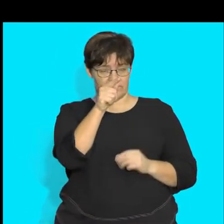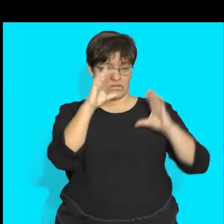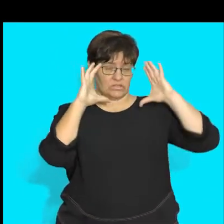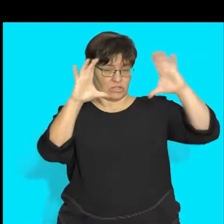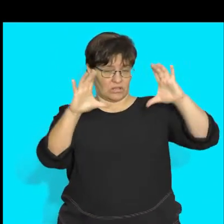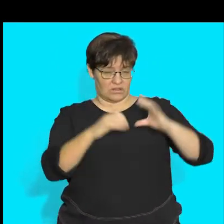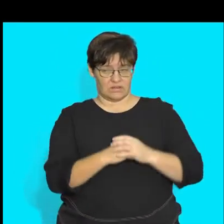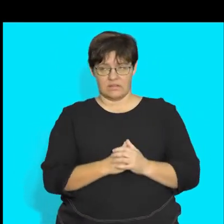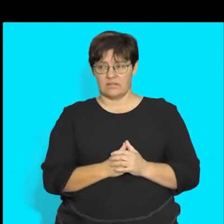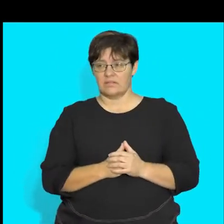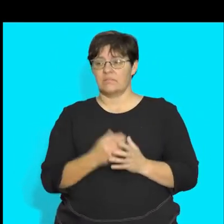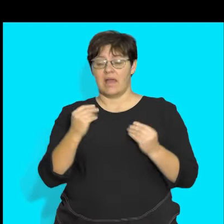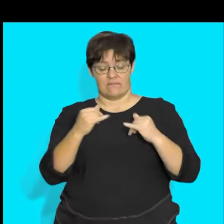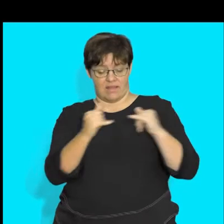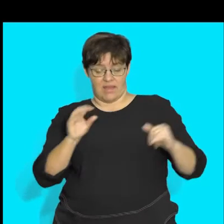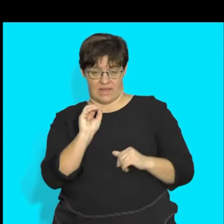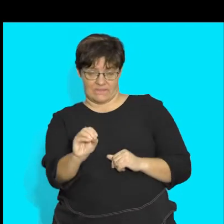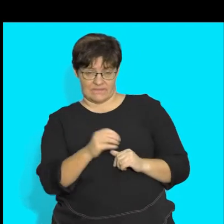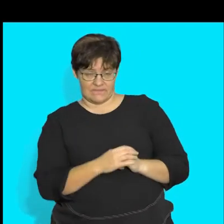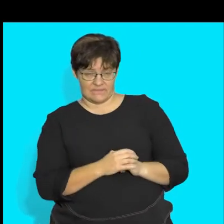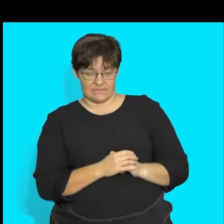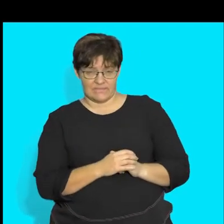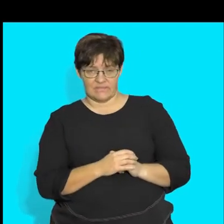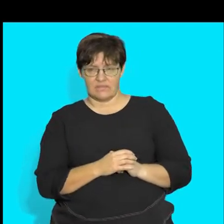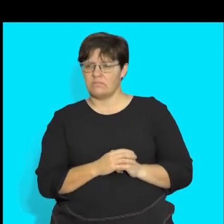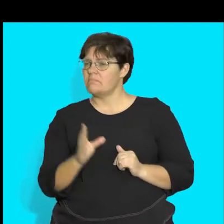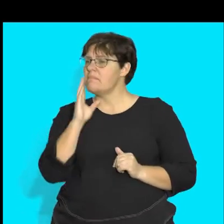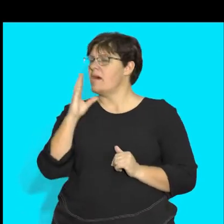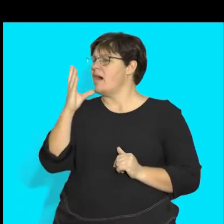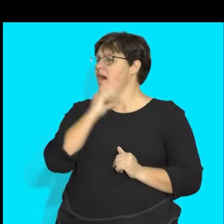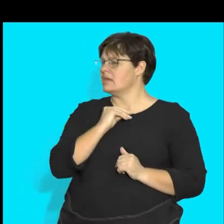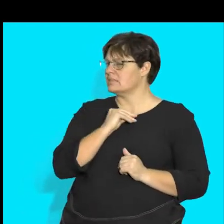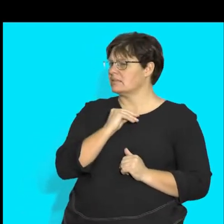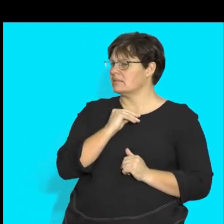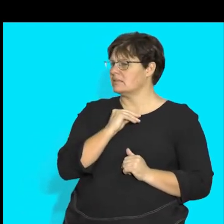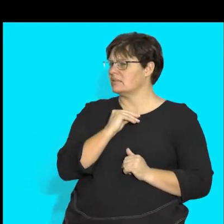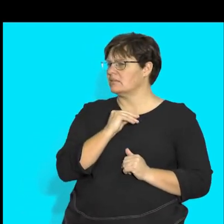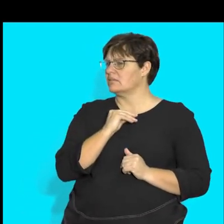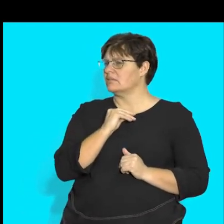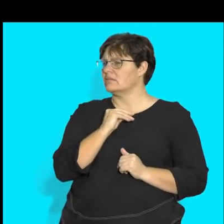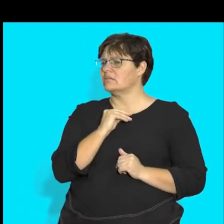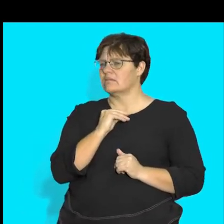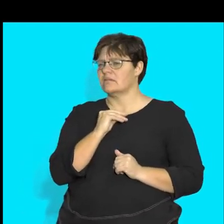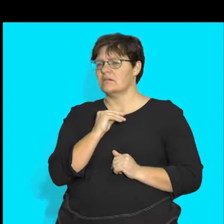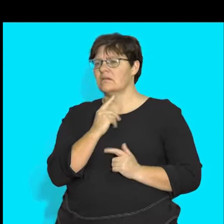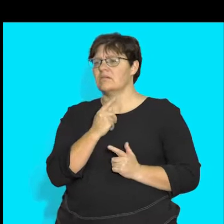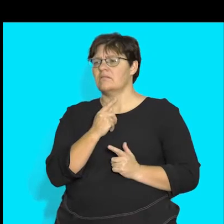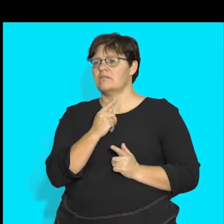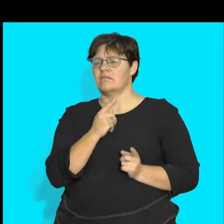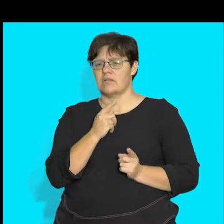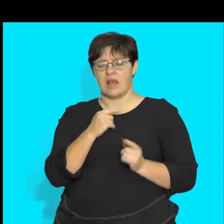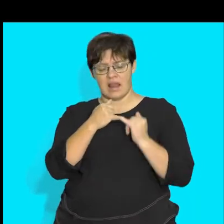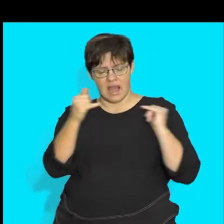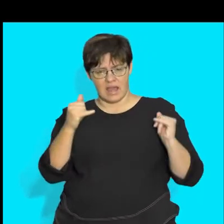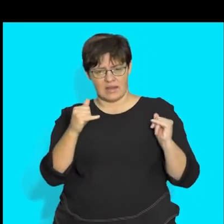circle, here I have my line, and actually what they are asking is what are the intersection points of